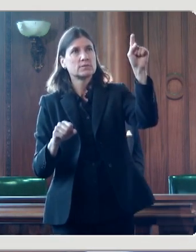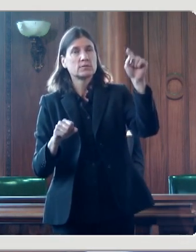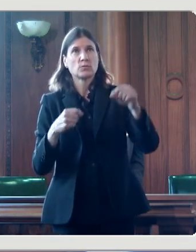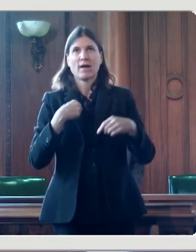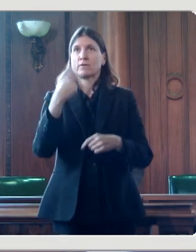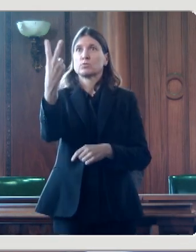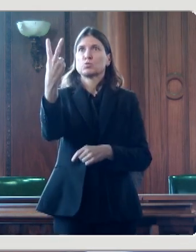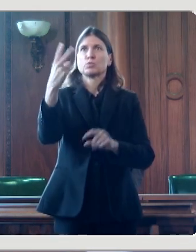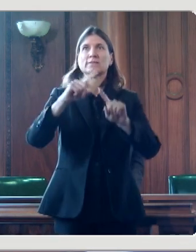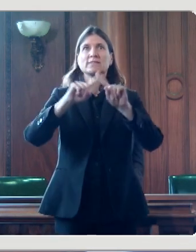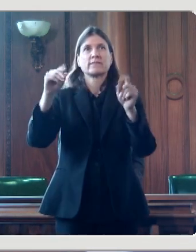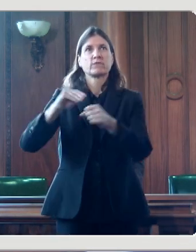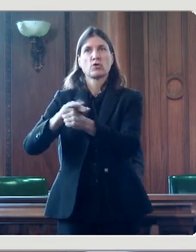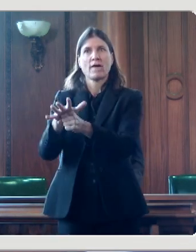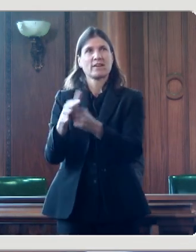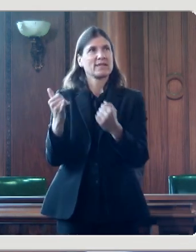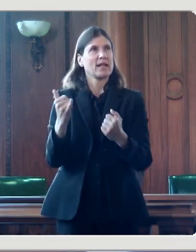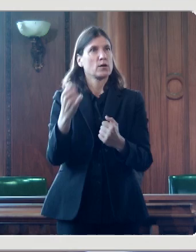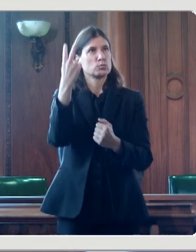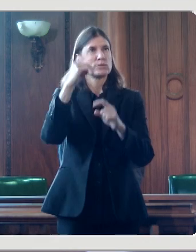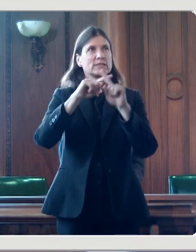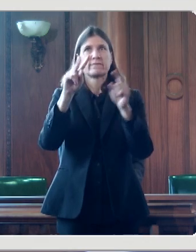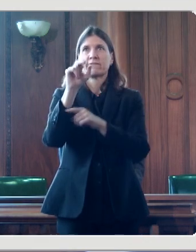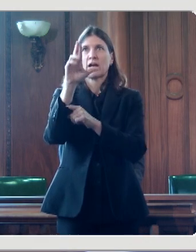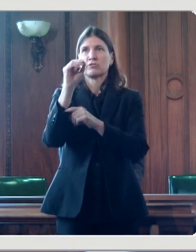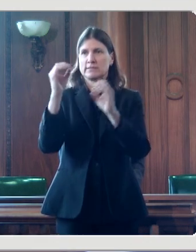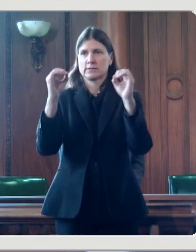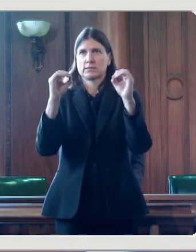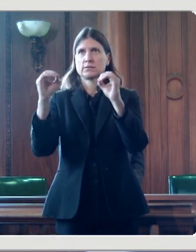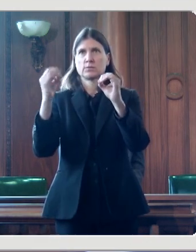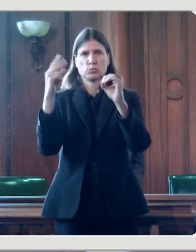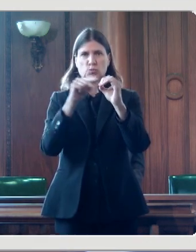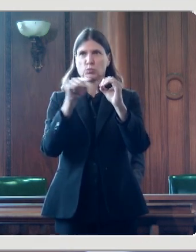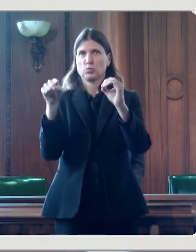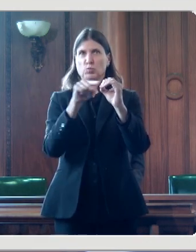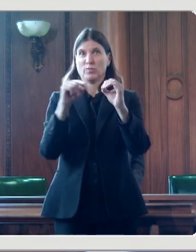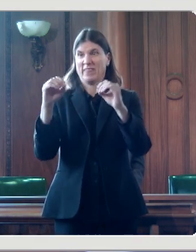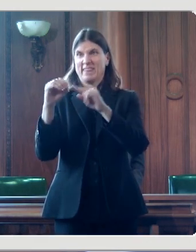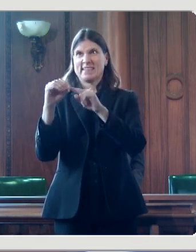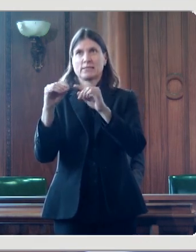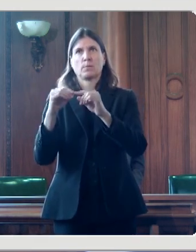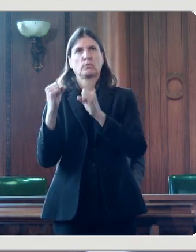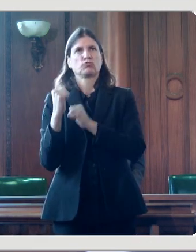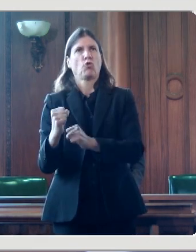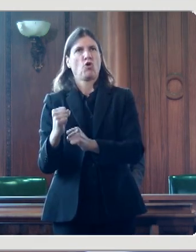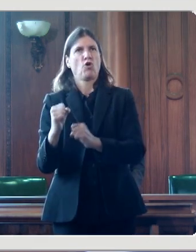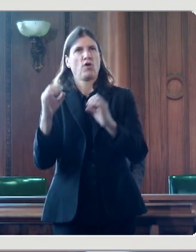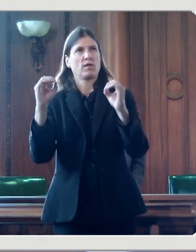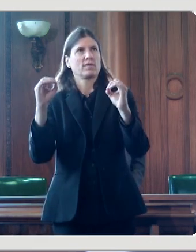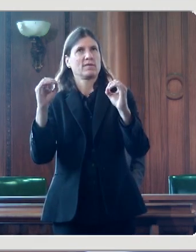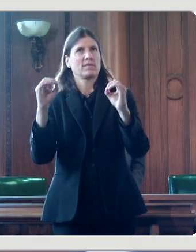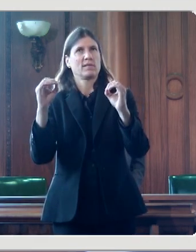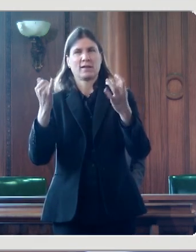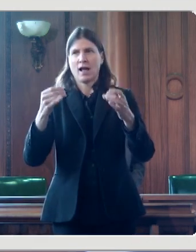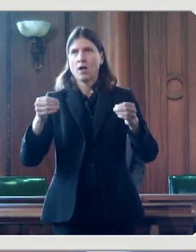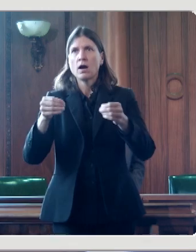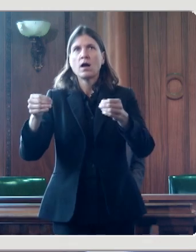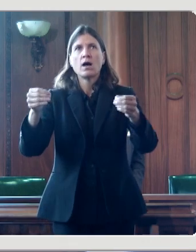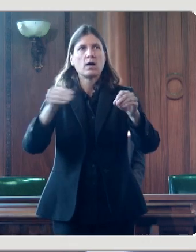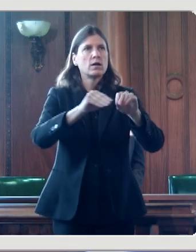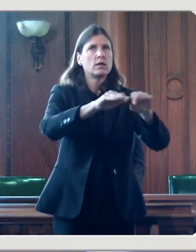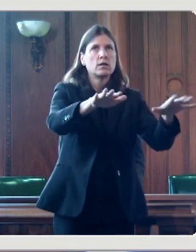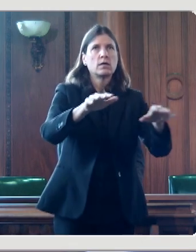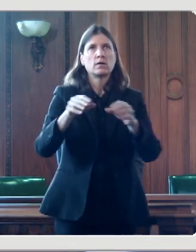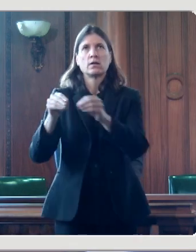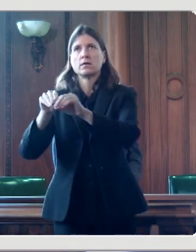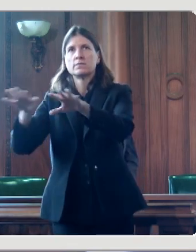per residence in the UK and in South Africa, which has seen 2 variants that appear to be more infectious, the rate of